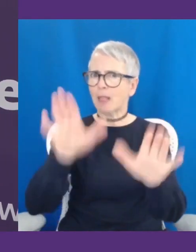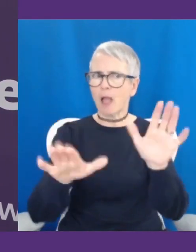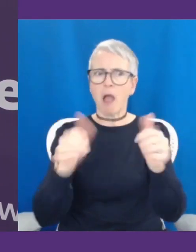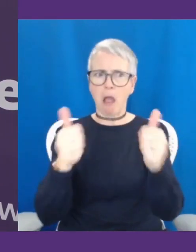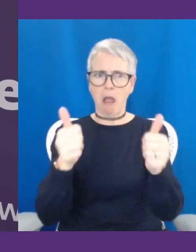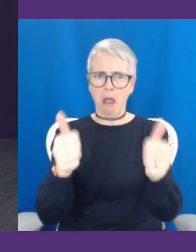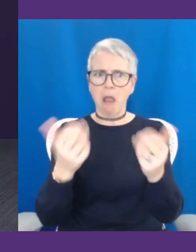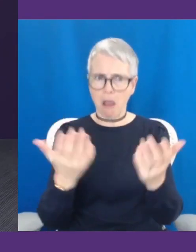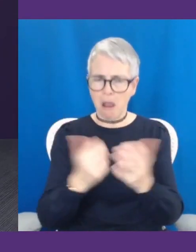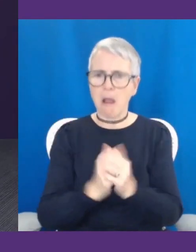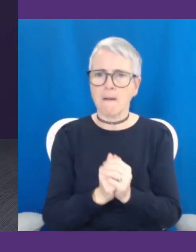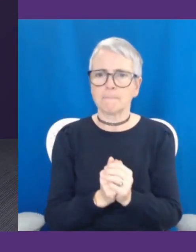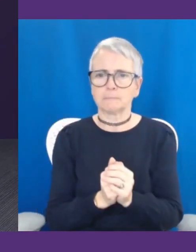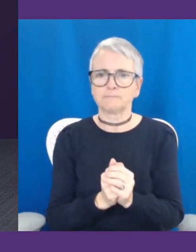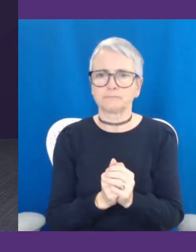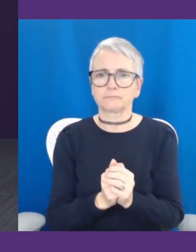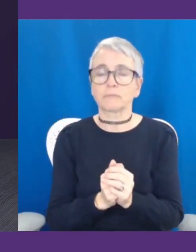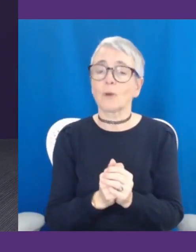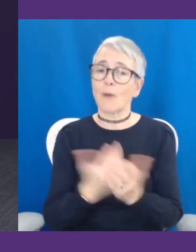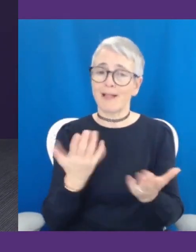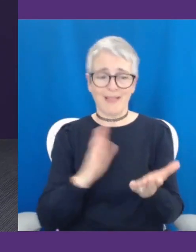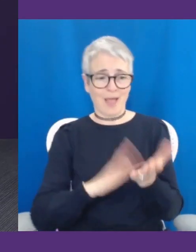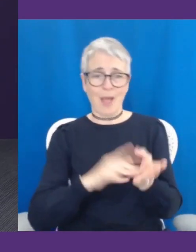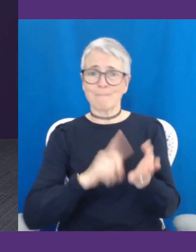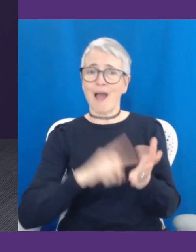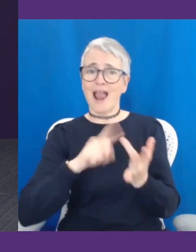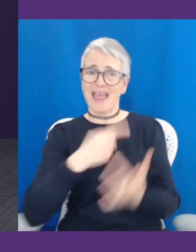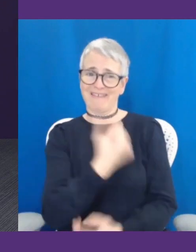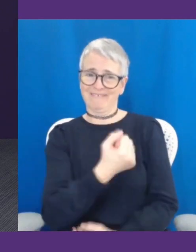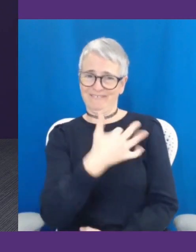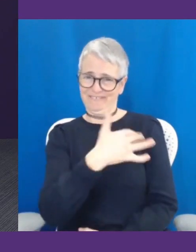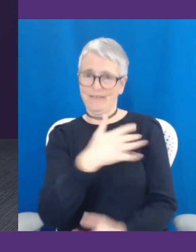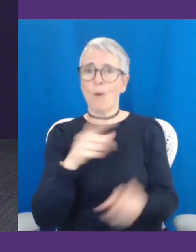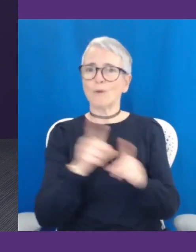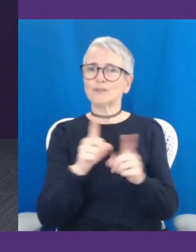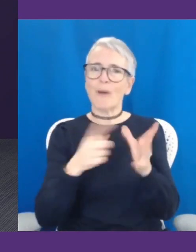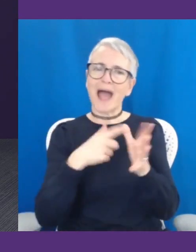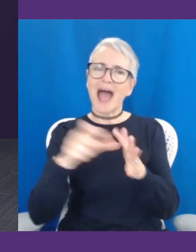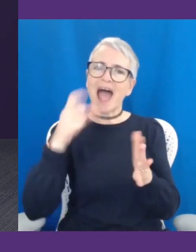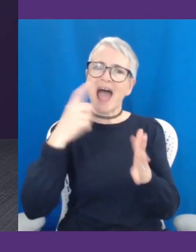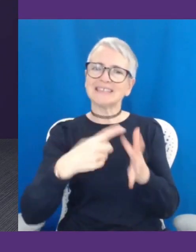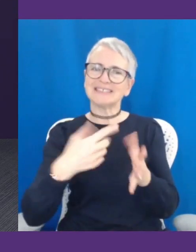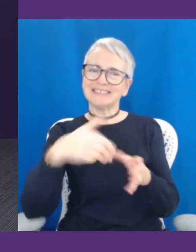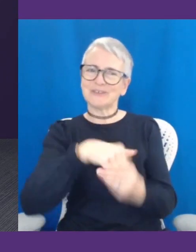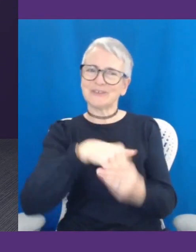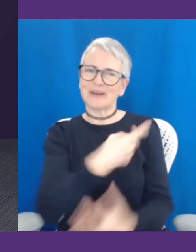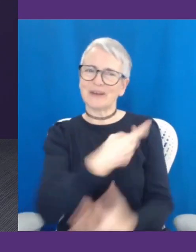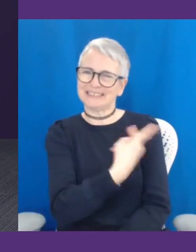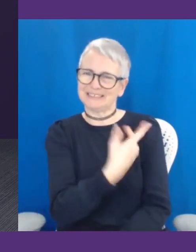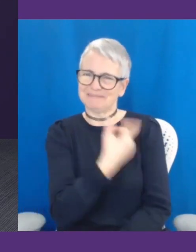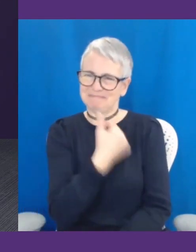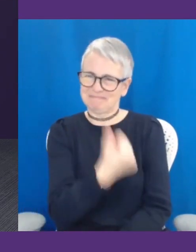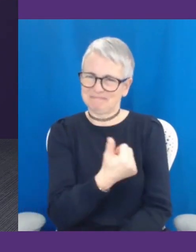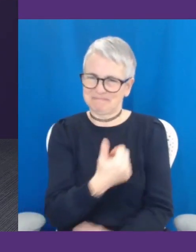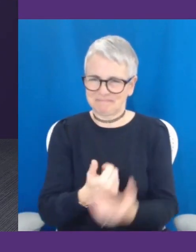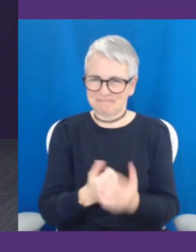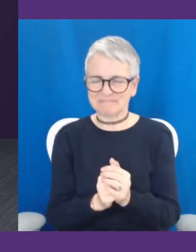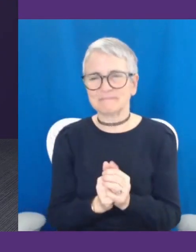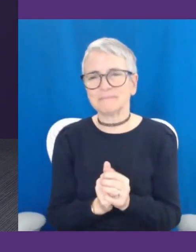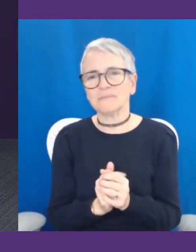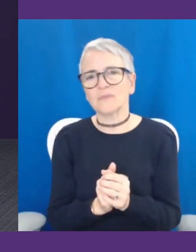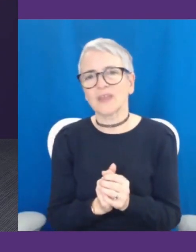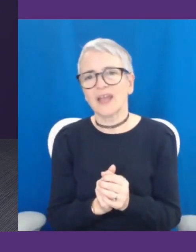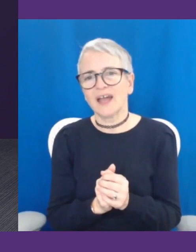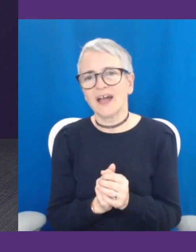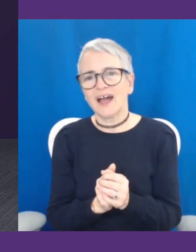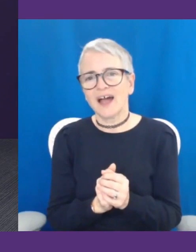pleased to say Mali's still with me, and I've also got Adi Latif from AbilityNet, who you will have seen talking there to the leaders. So